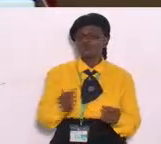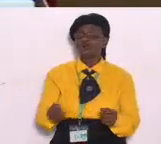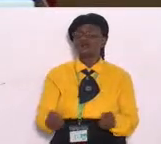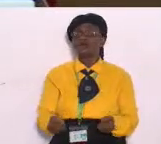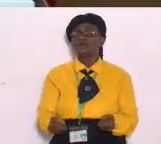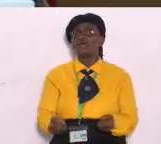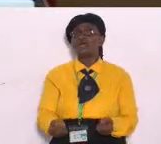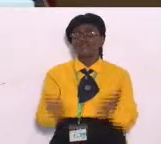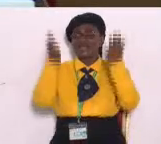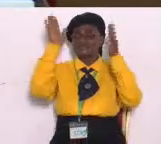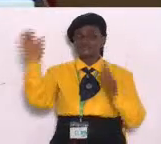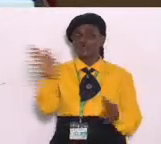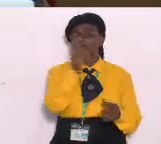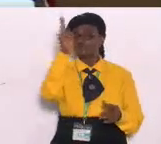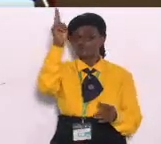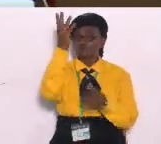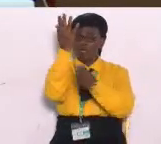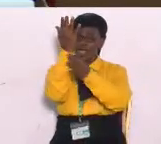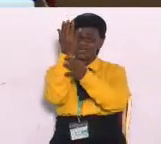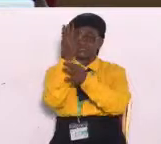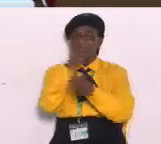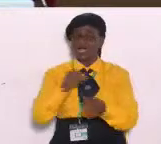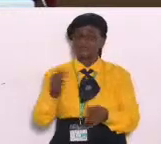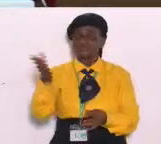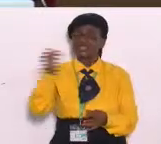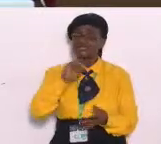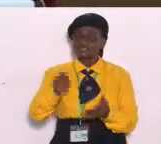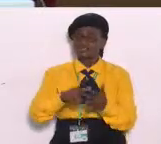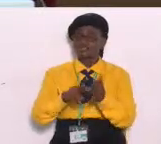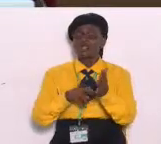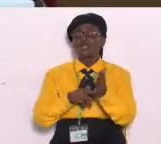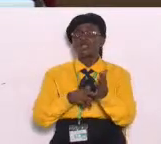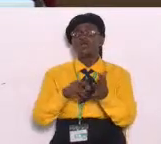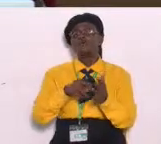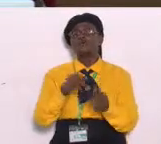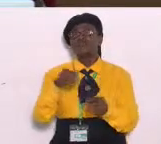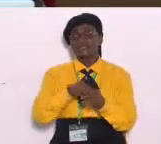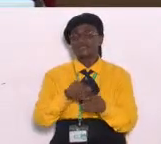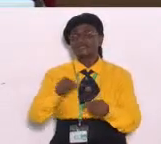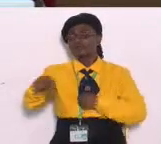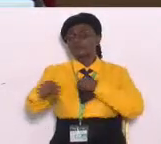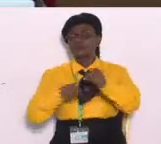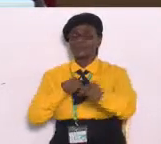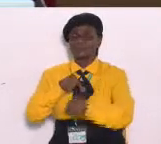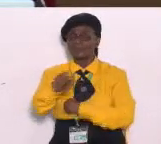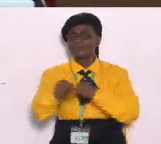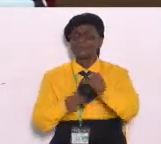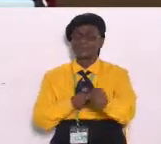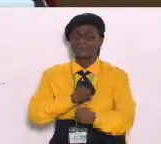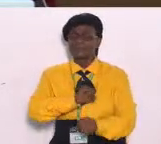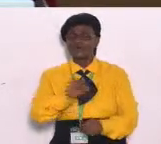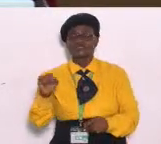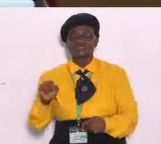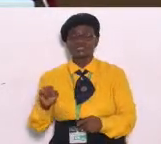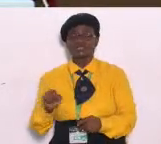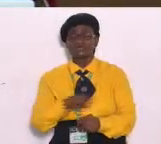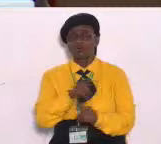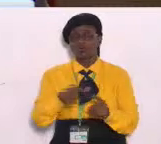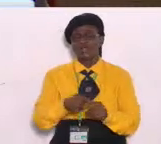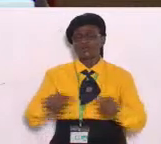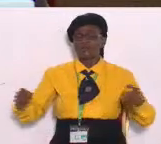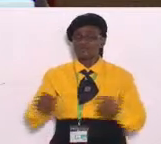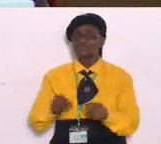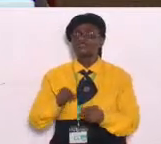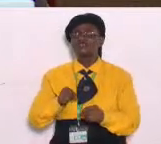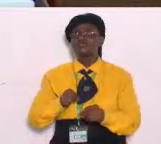Now there's a rule in boxing. When the opponent surrenders by raising